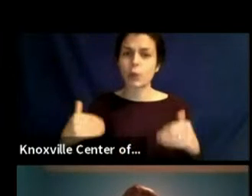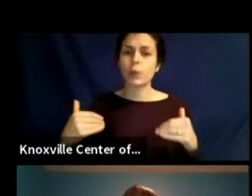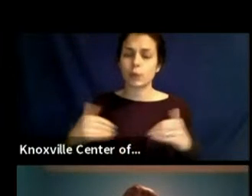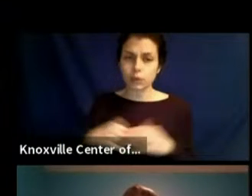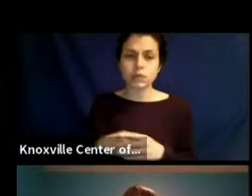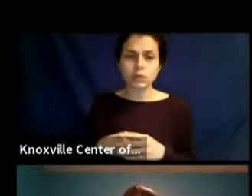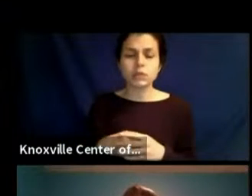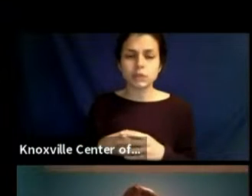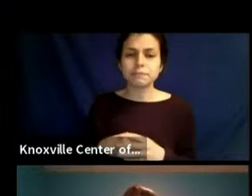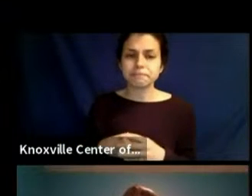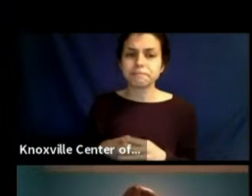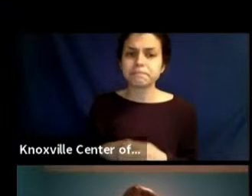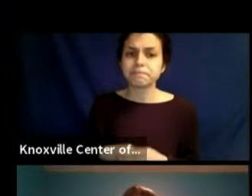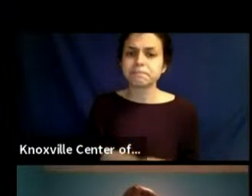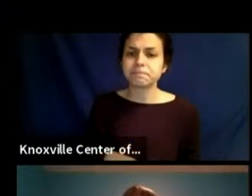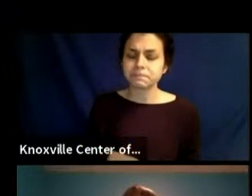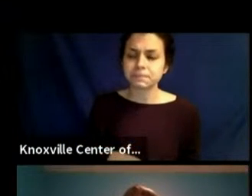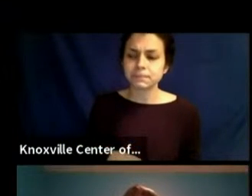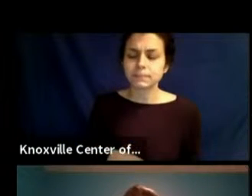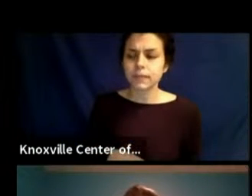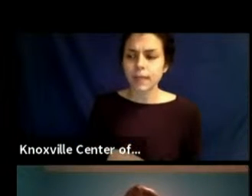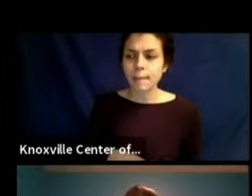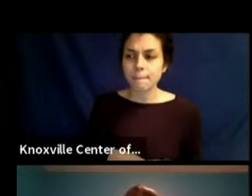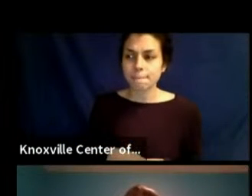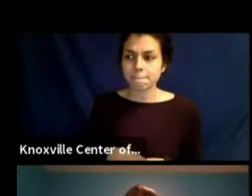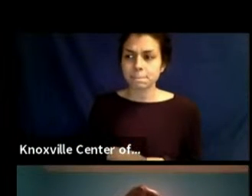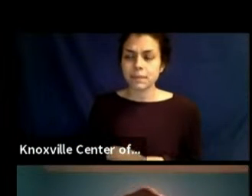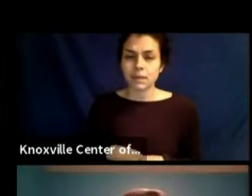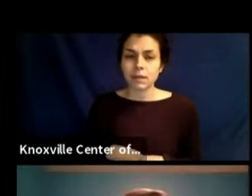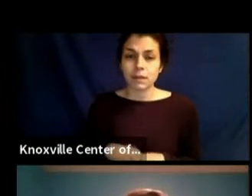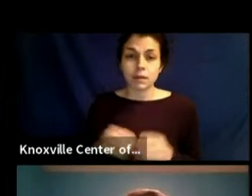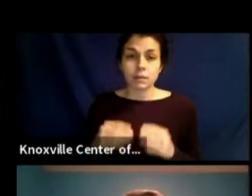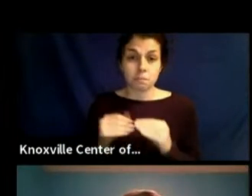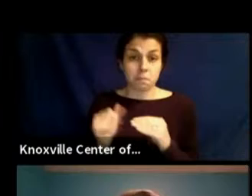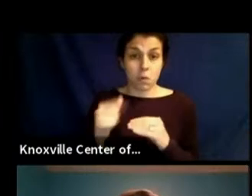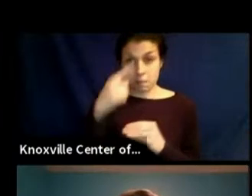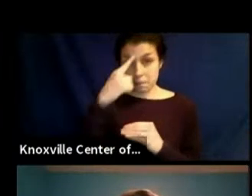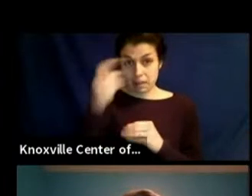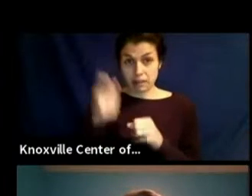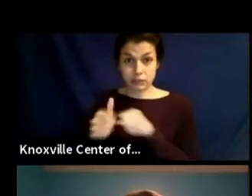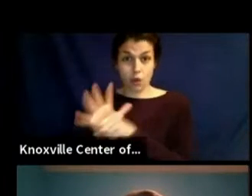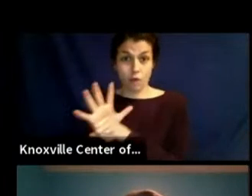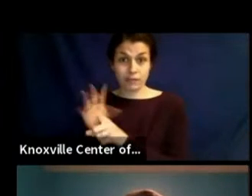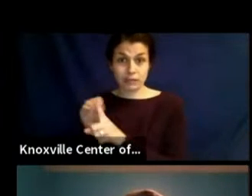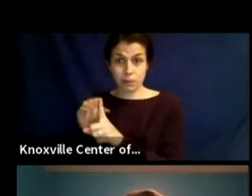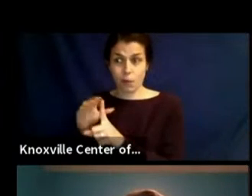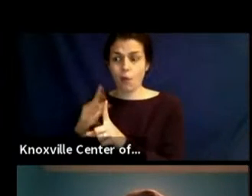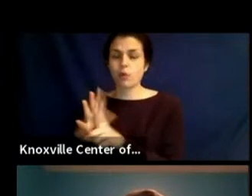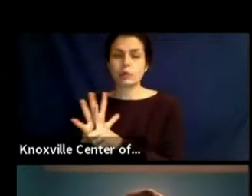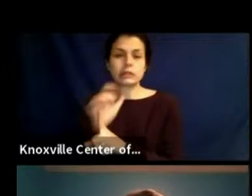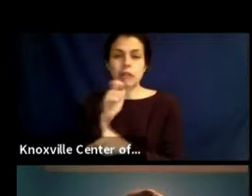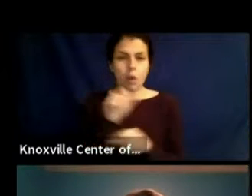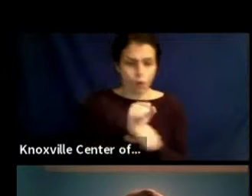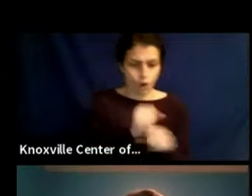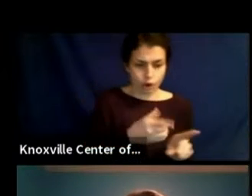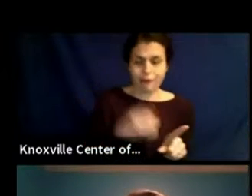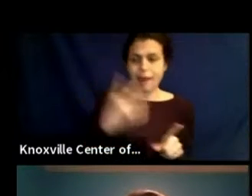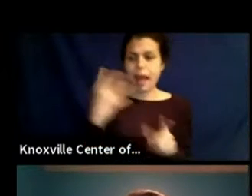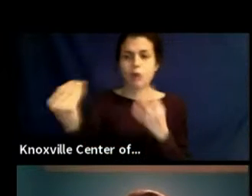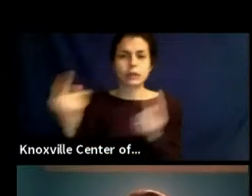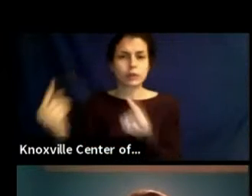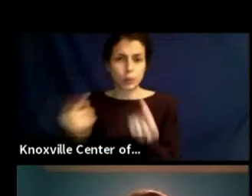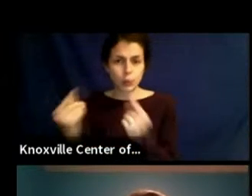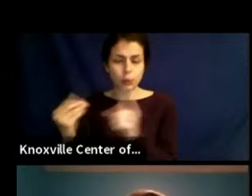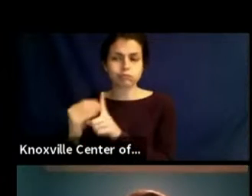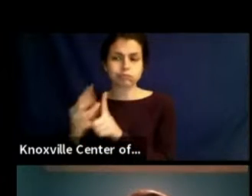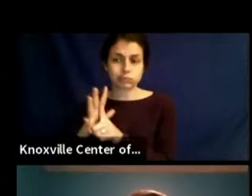dramatically, predominantly COVID exposure outside of work. But if they're when you're at 20% positivity, there are